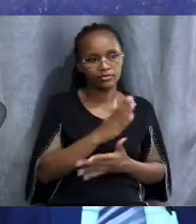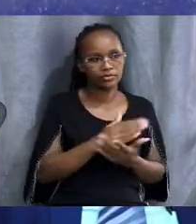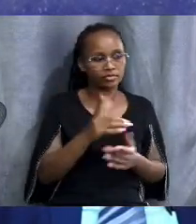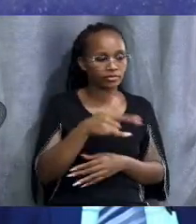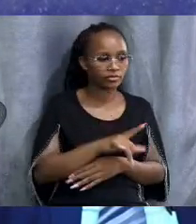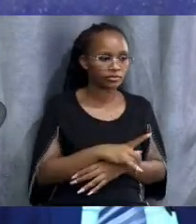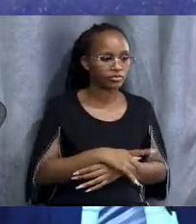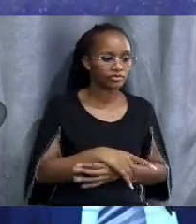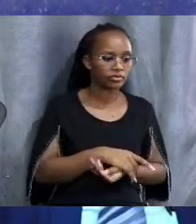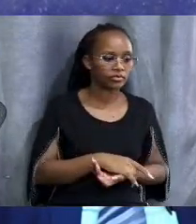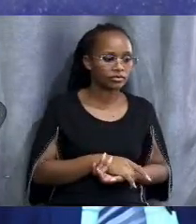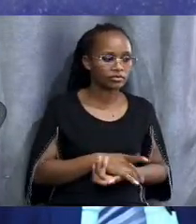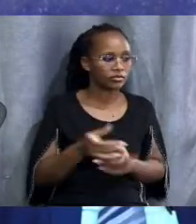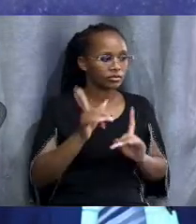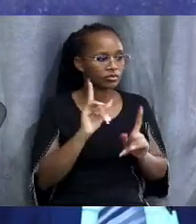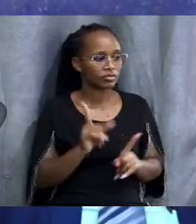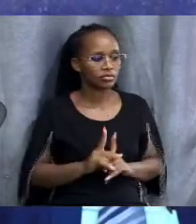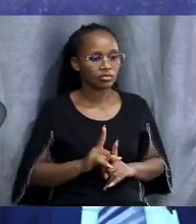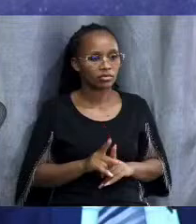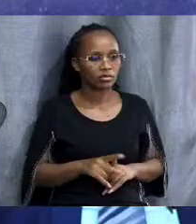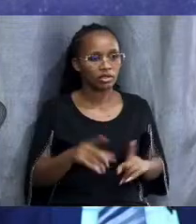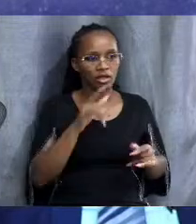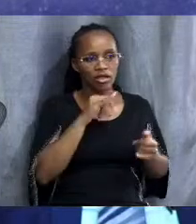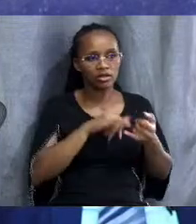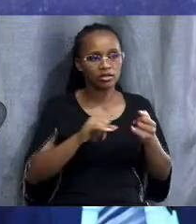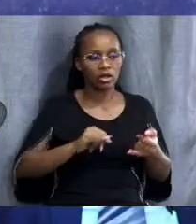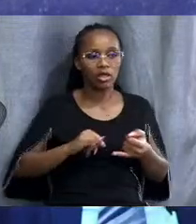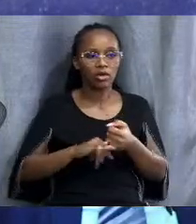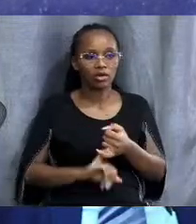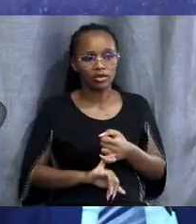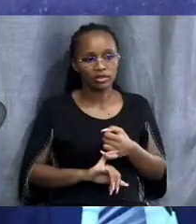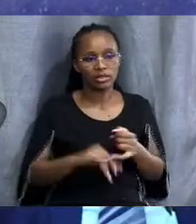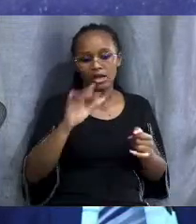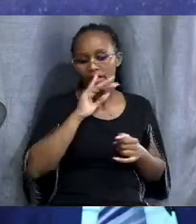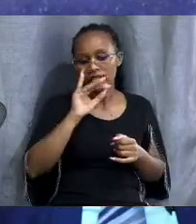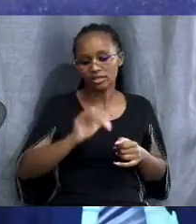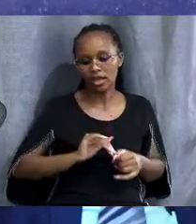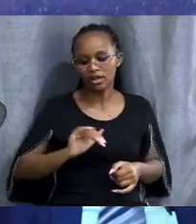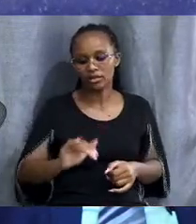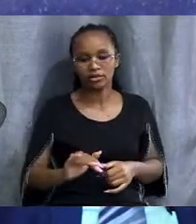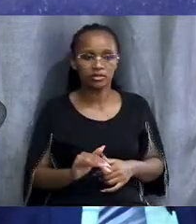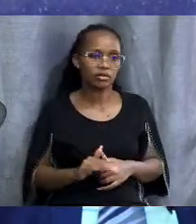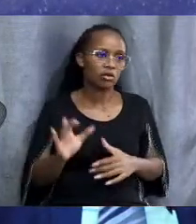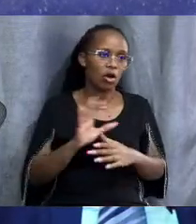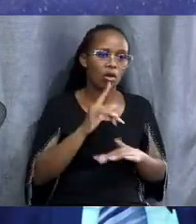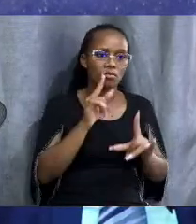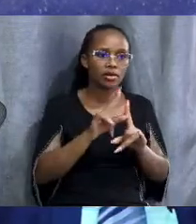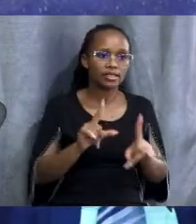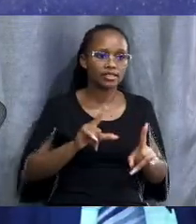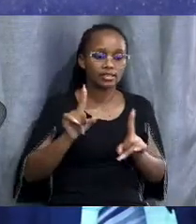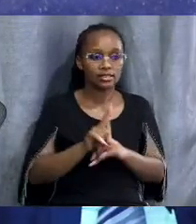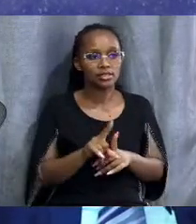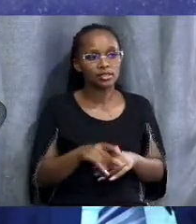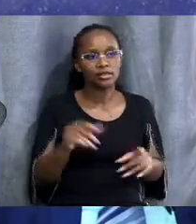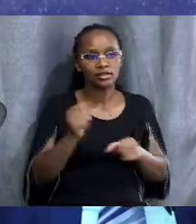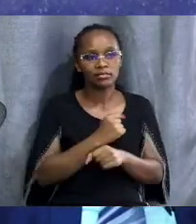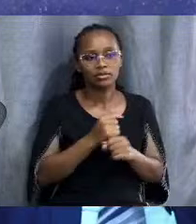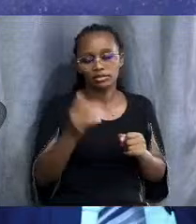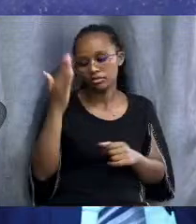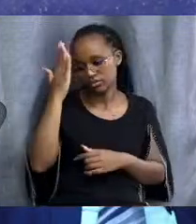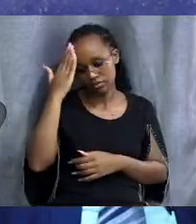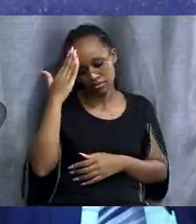us. Even your husband or your wife or your son or your daughter or your brother or your sister cannot